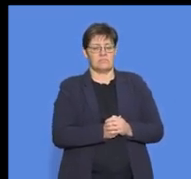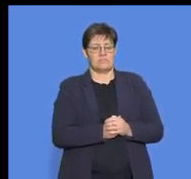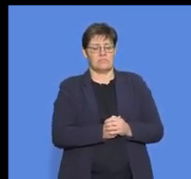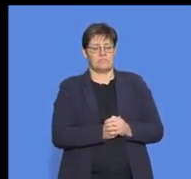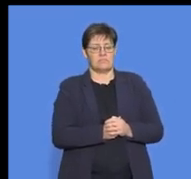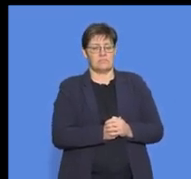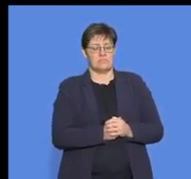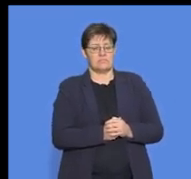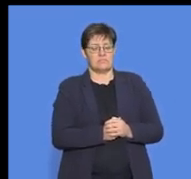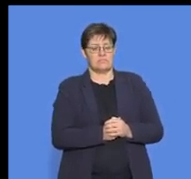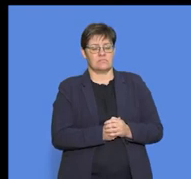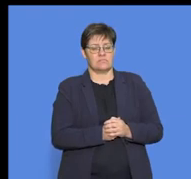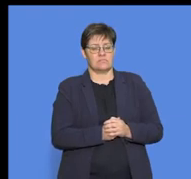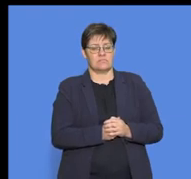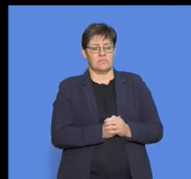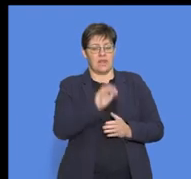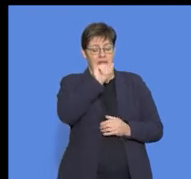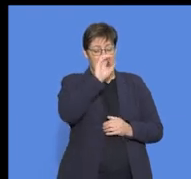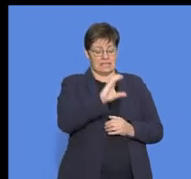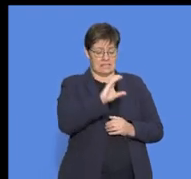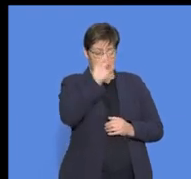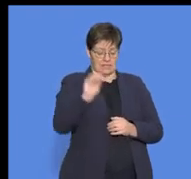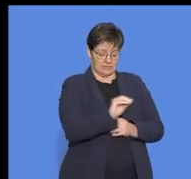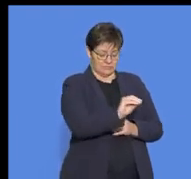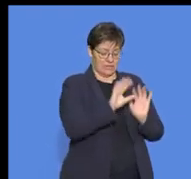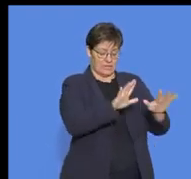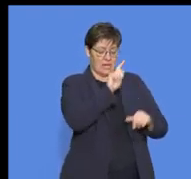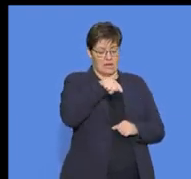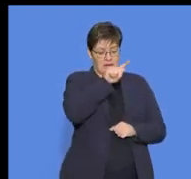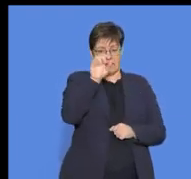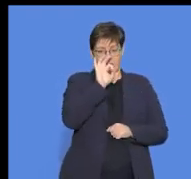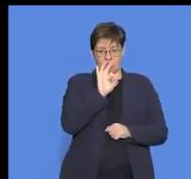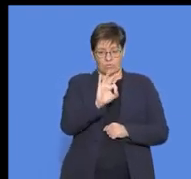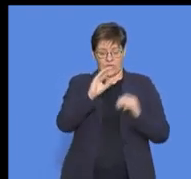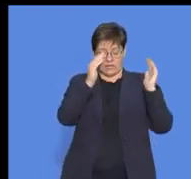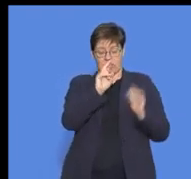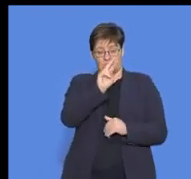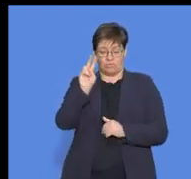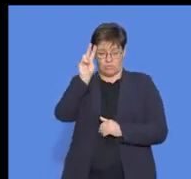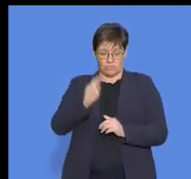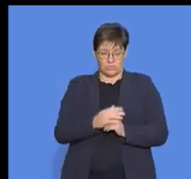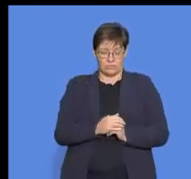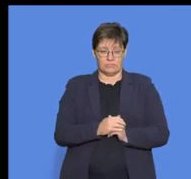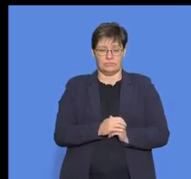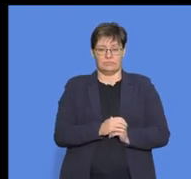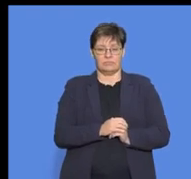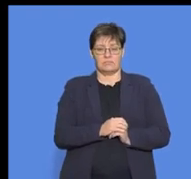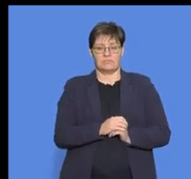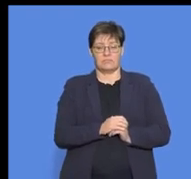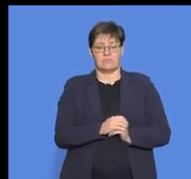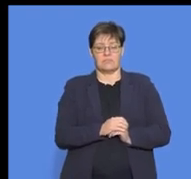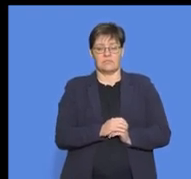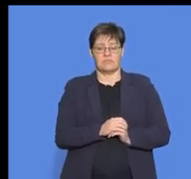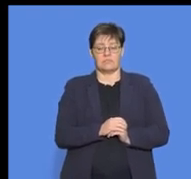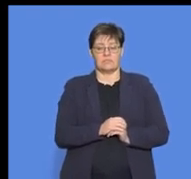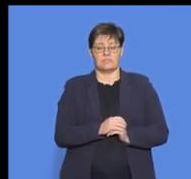Okay, so we have, we've got to substitute AC squared, because that's the other known value we have. So we're going to substitute